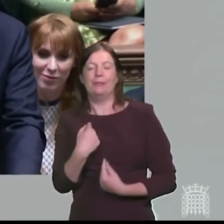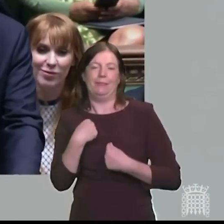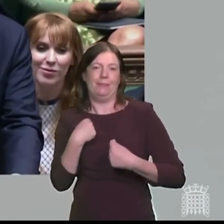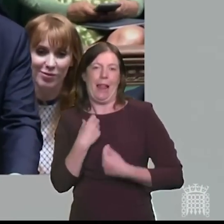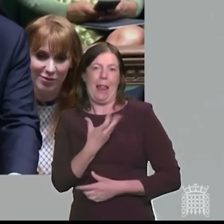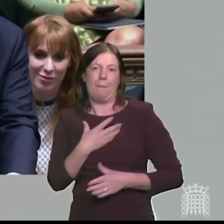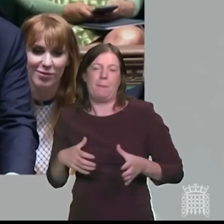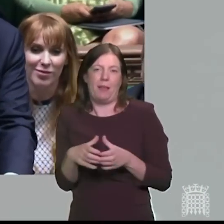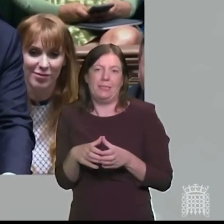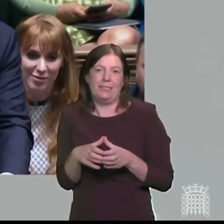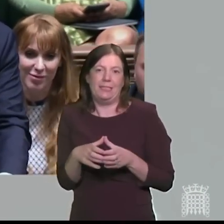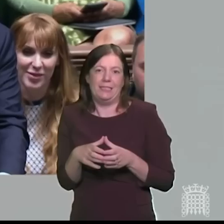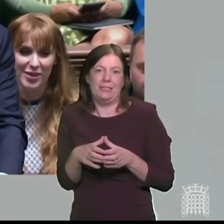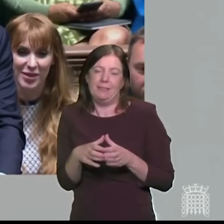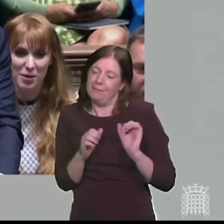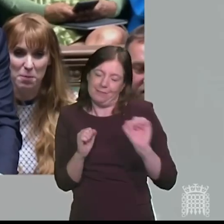Mr. Speaker,